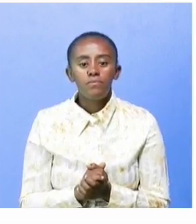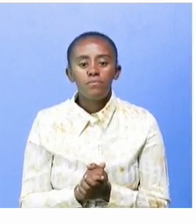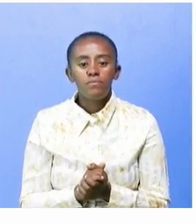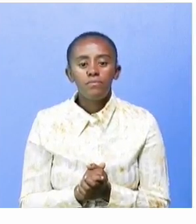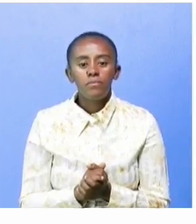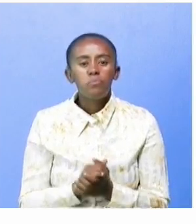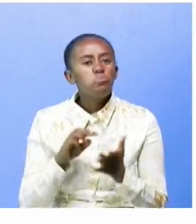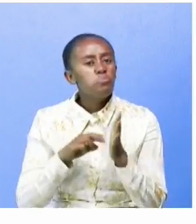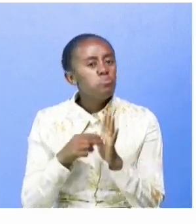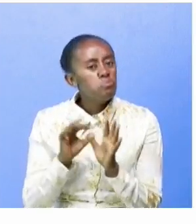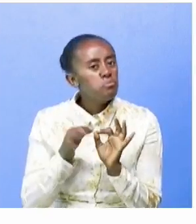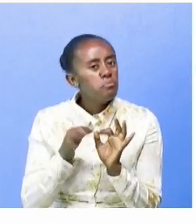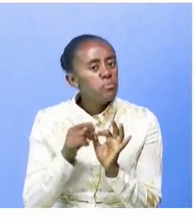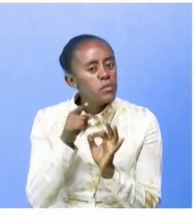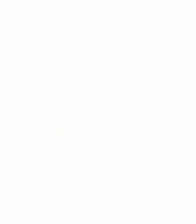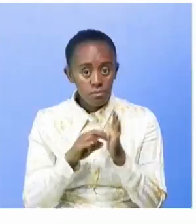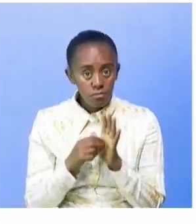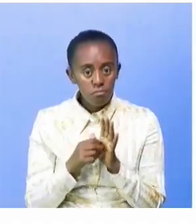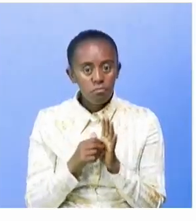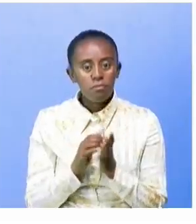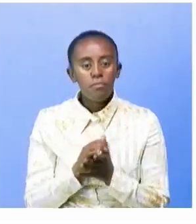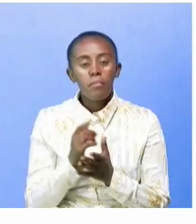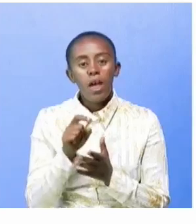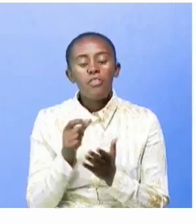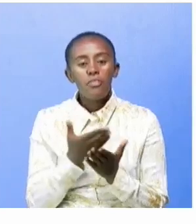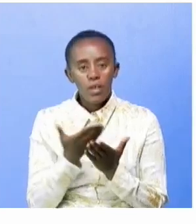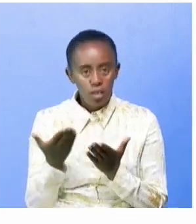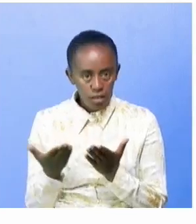What does it mean? Ties.